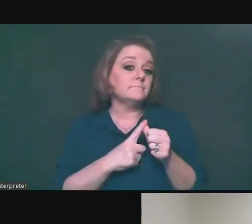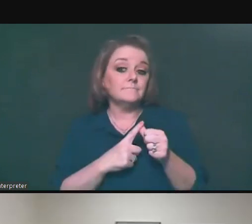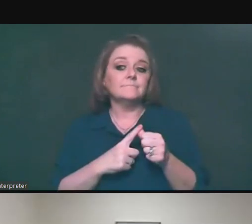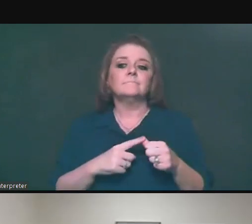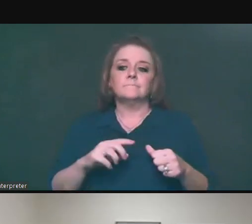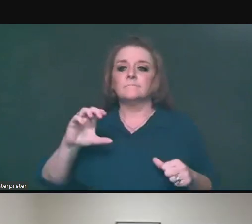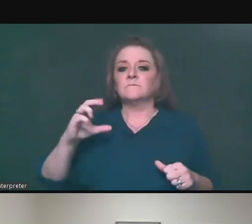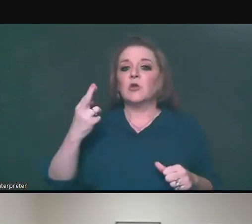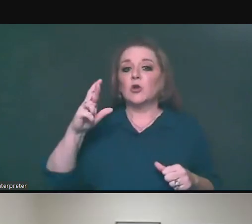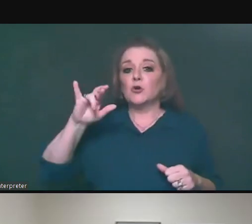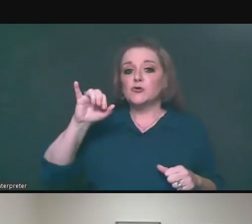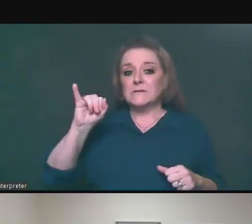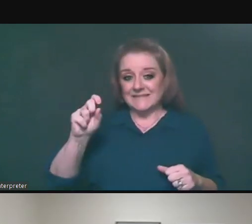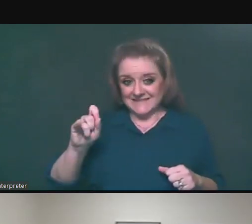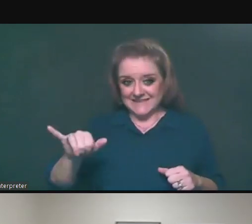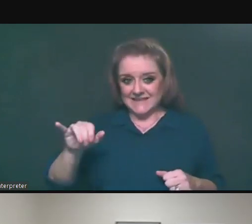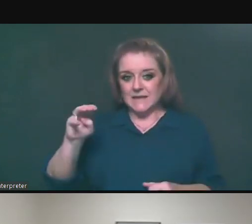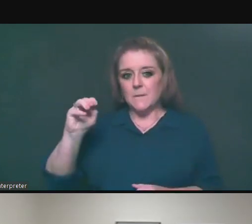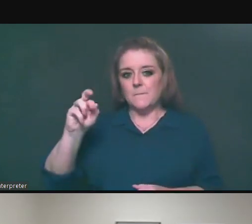Martinez Garcia.